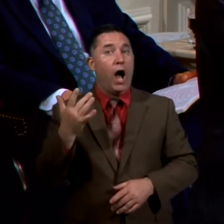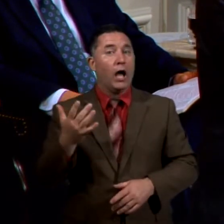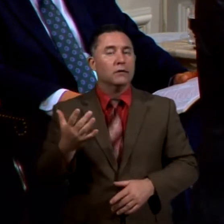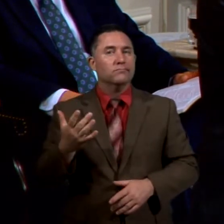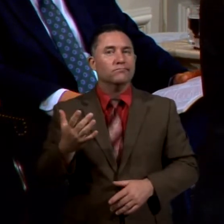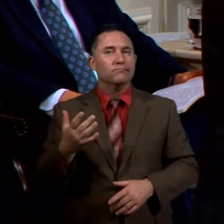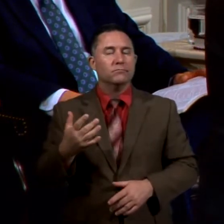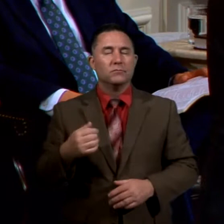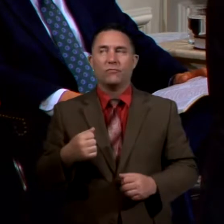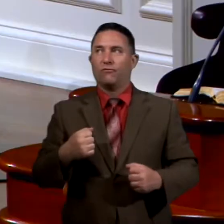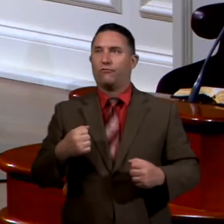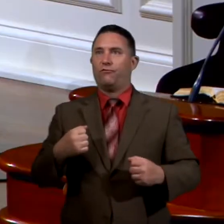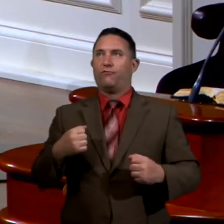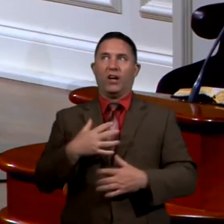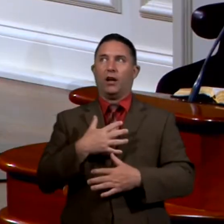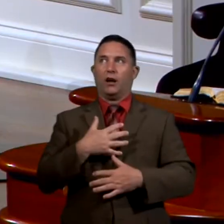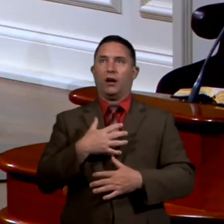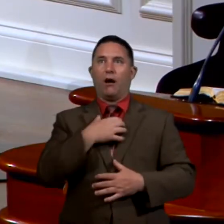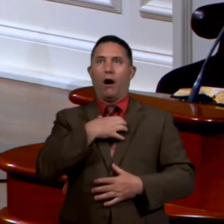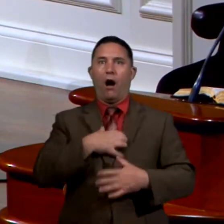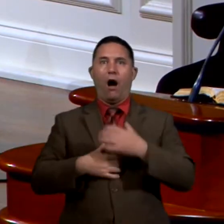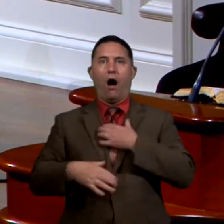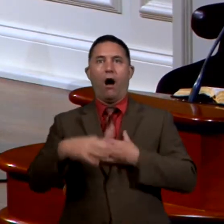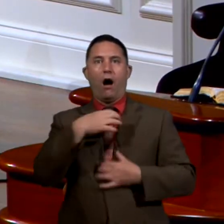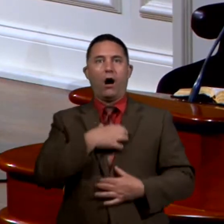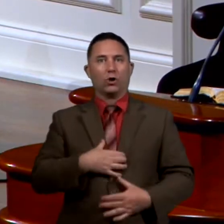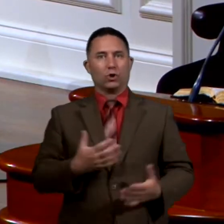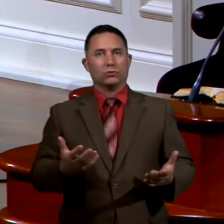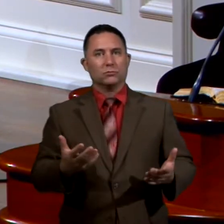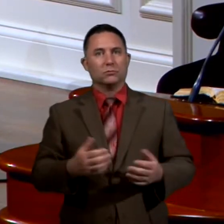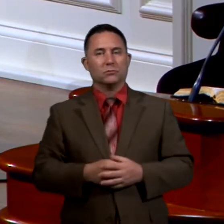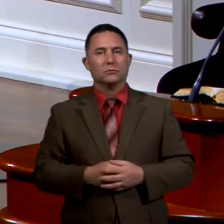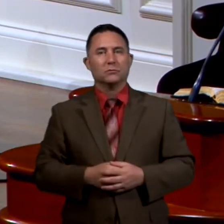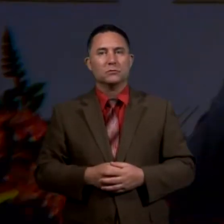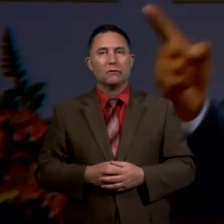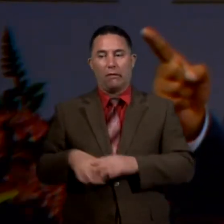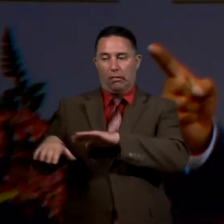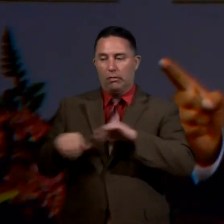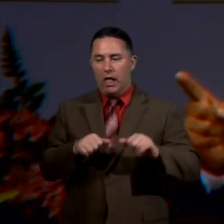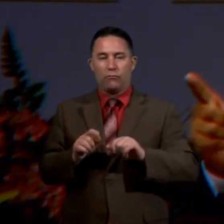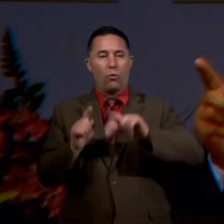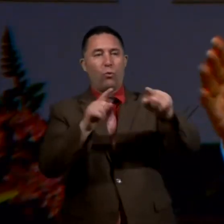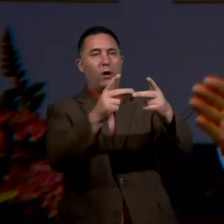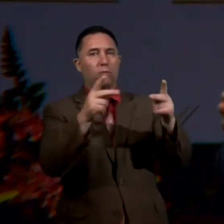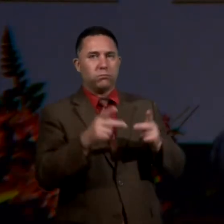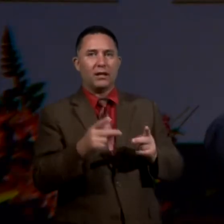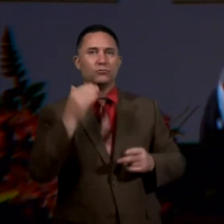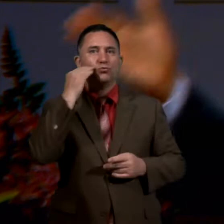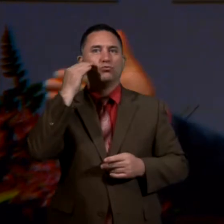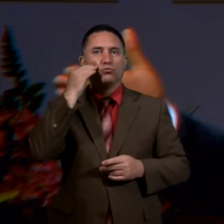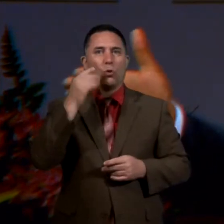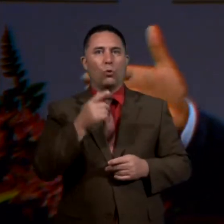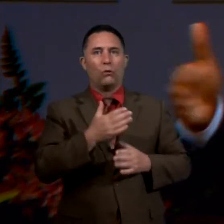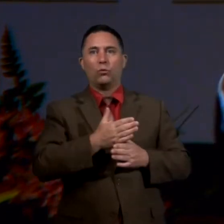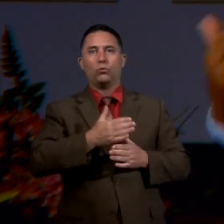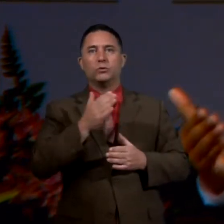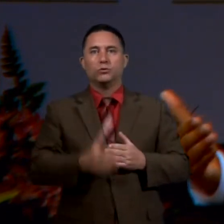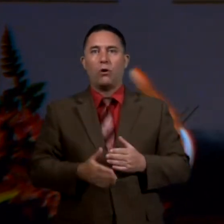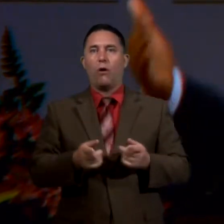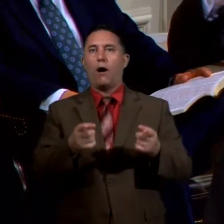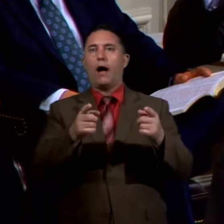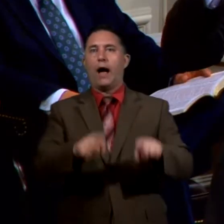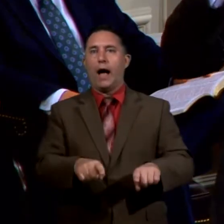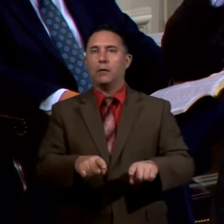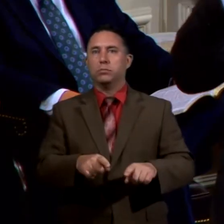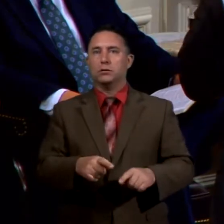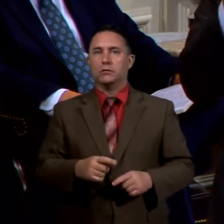he was overcome by fear of hunger. And he left and went to a place, and we know the consequences that came